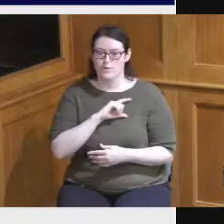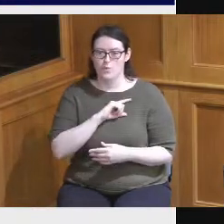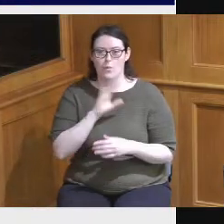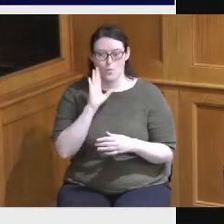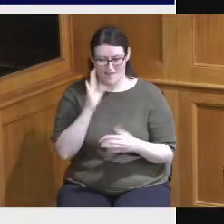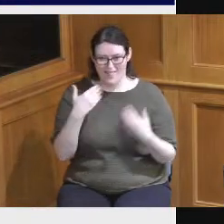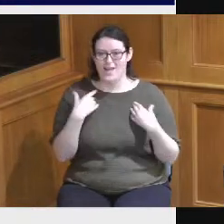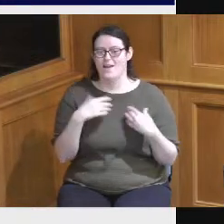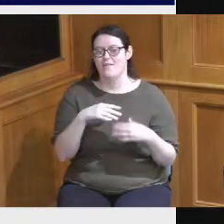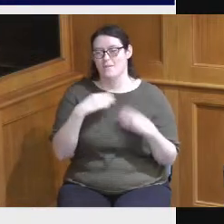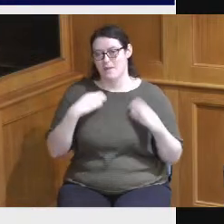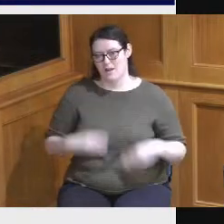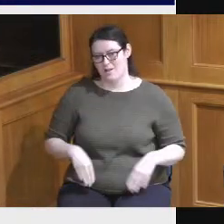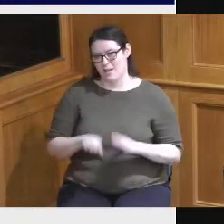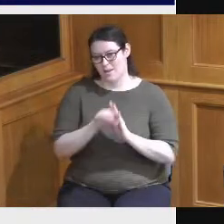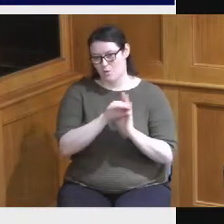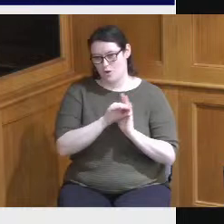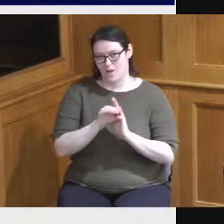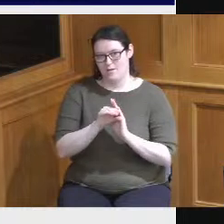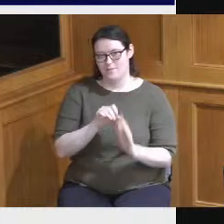camera.